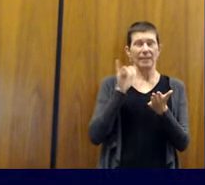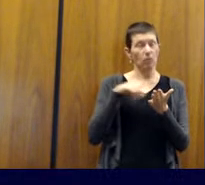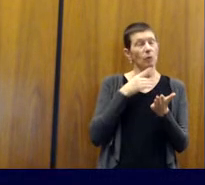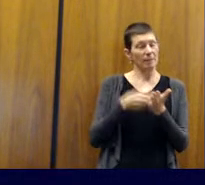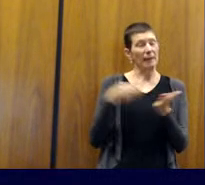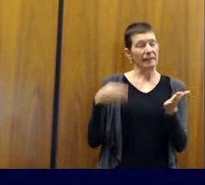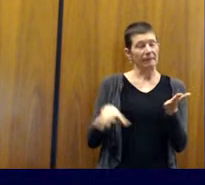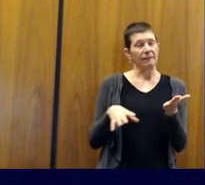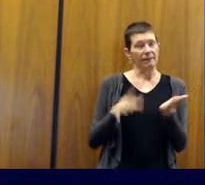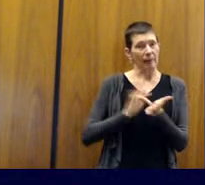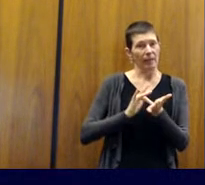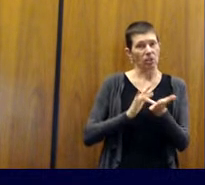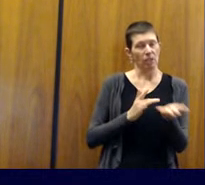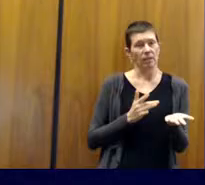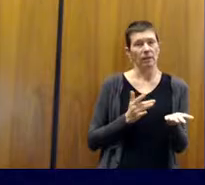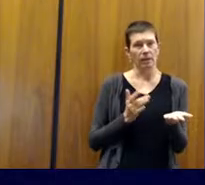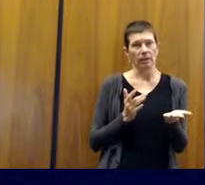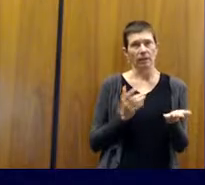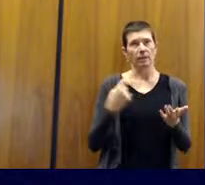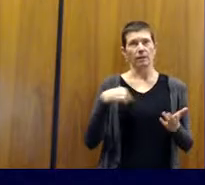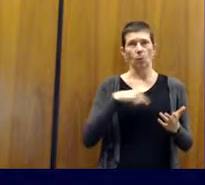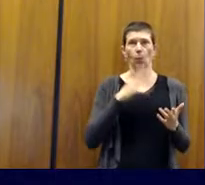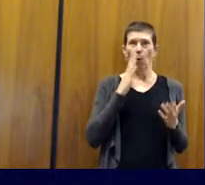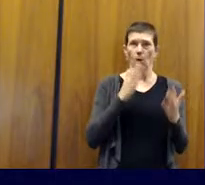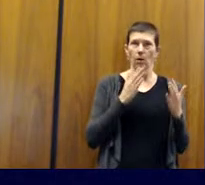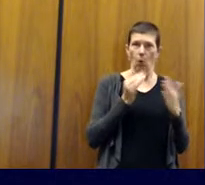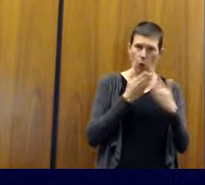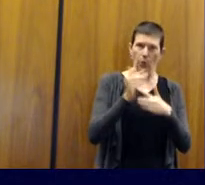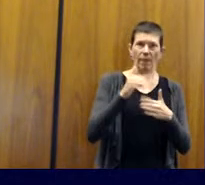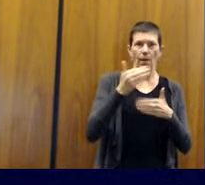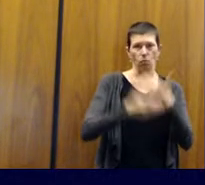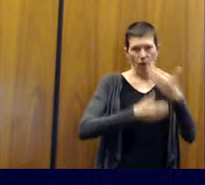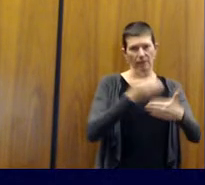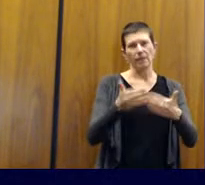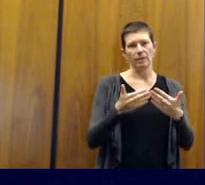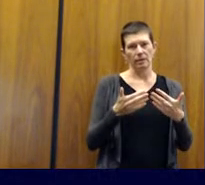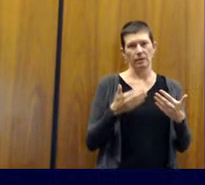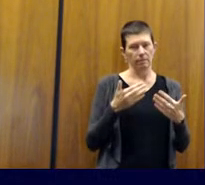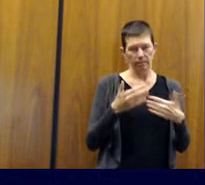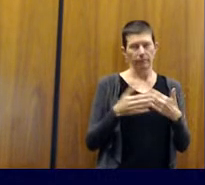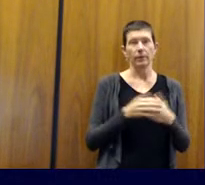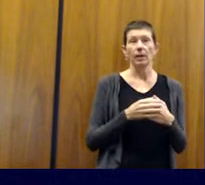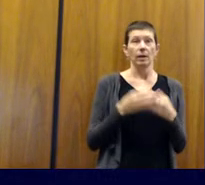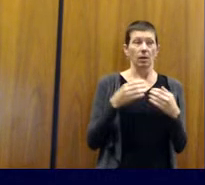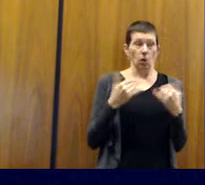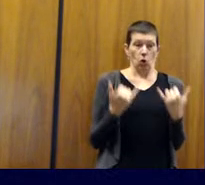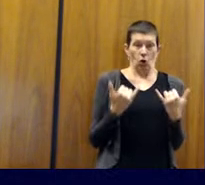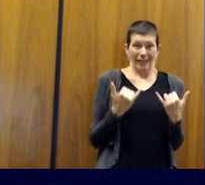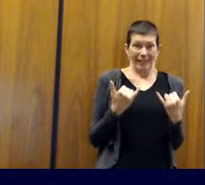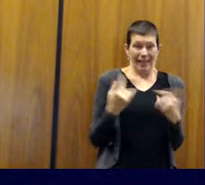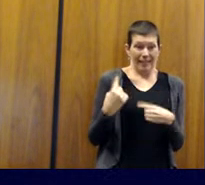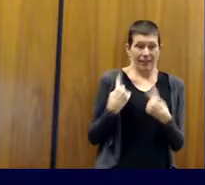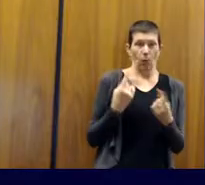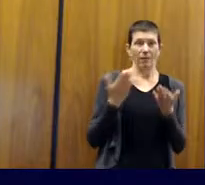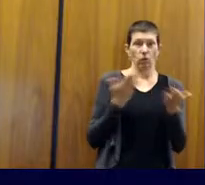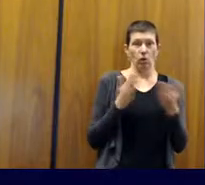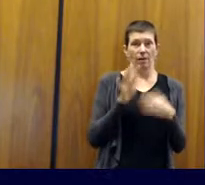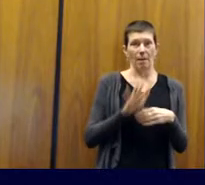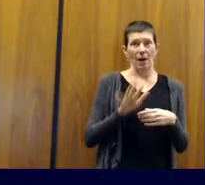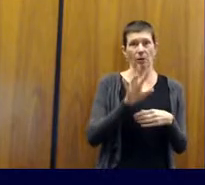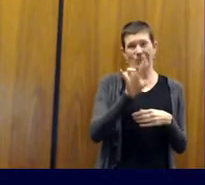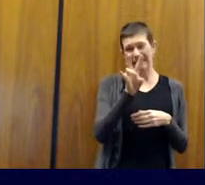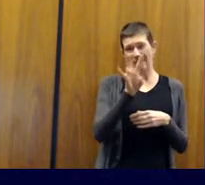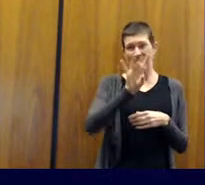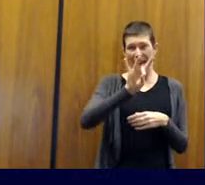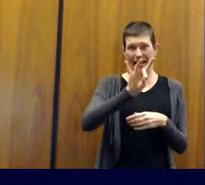expensive, and we'll go through that process going forward. Currently, to date, we've served about